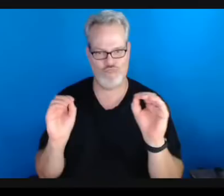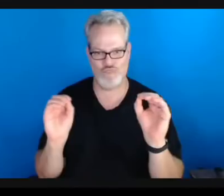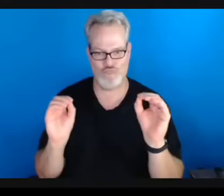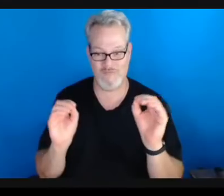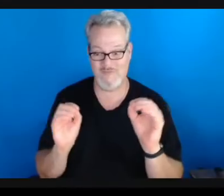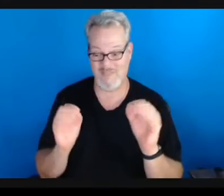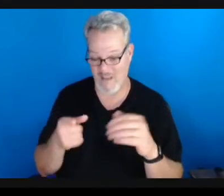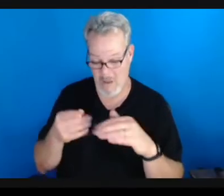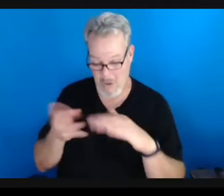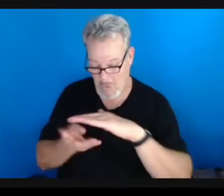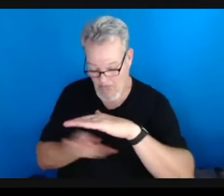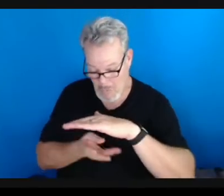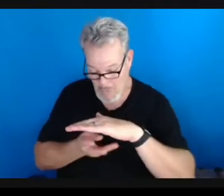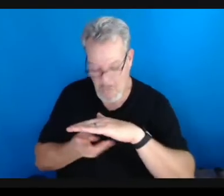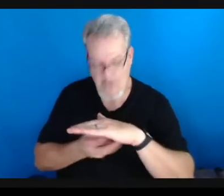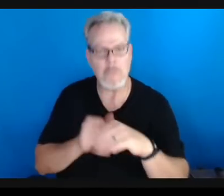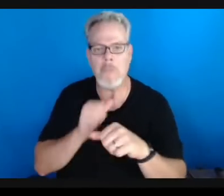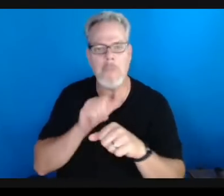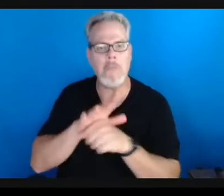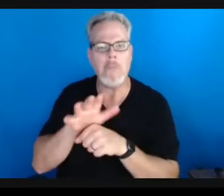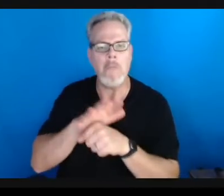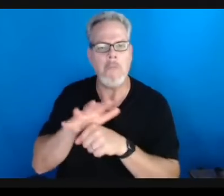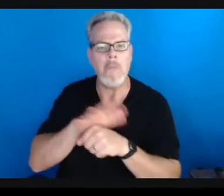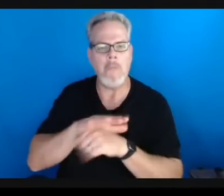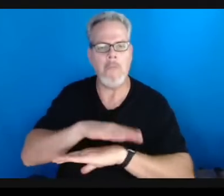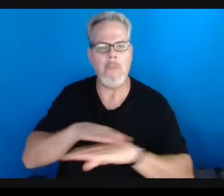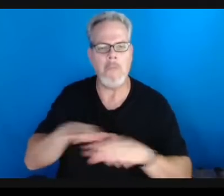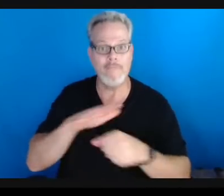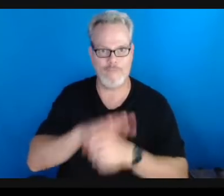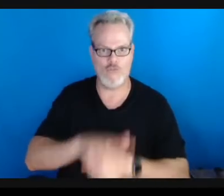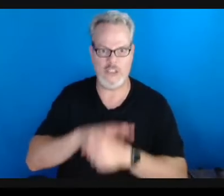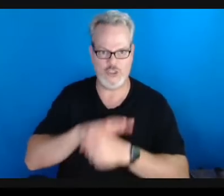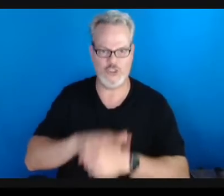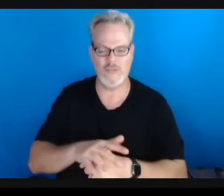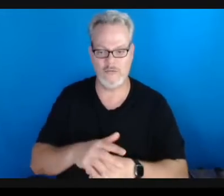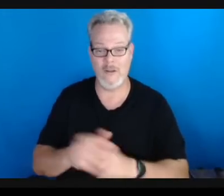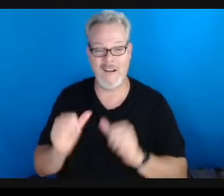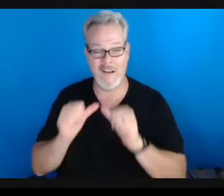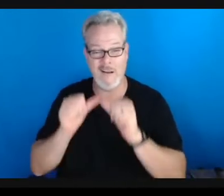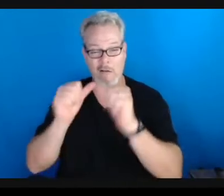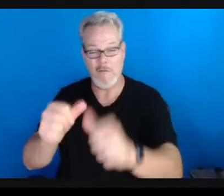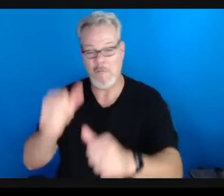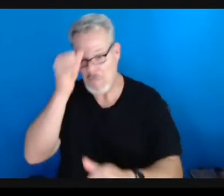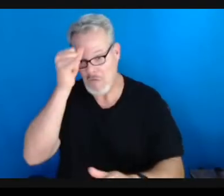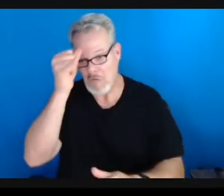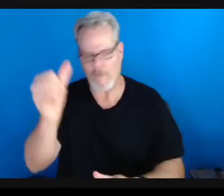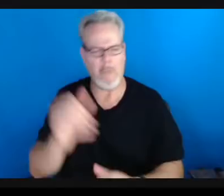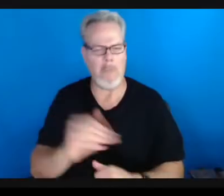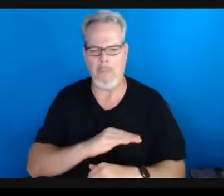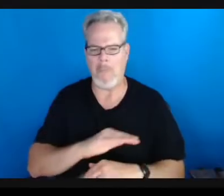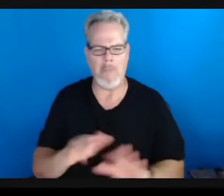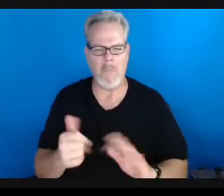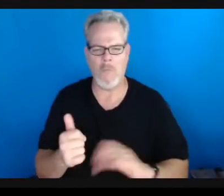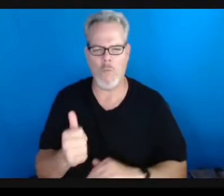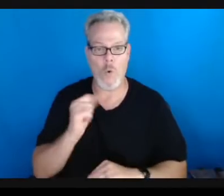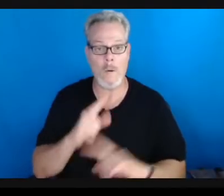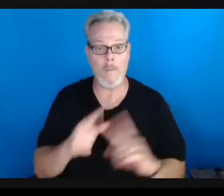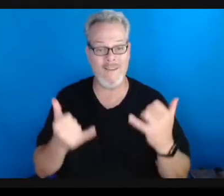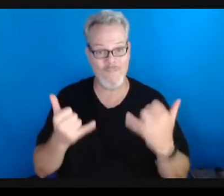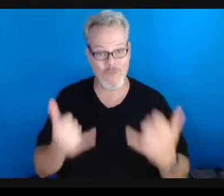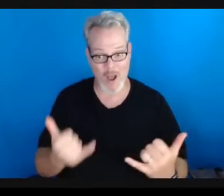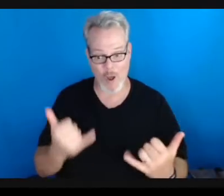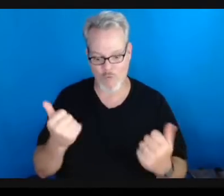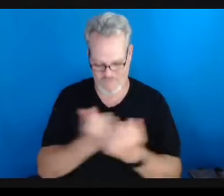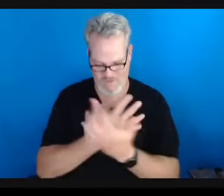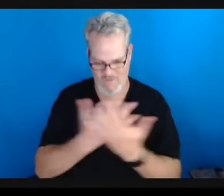to. It needs to build pressure on the summit and come out there. That won't last forever, but for now, all looks well on the Middle East Rift